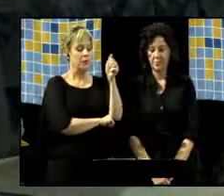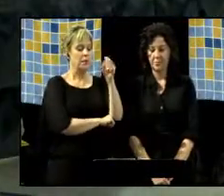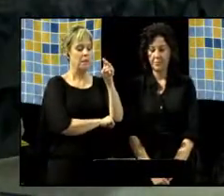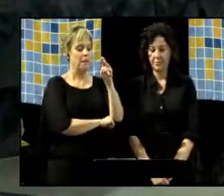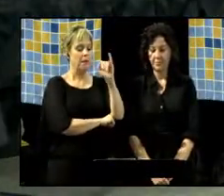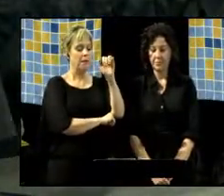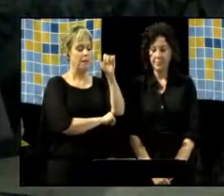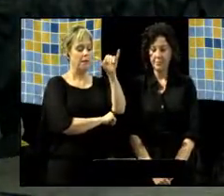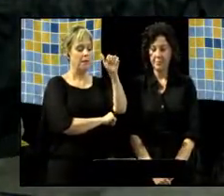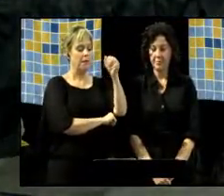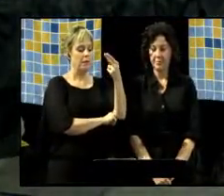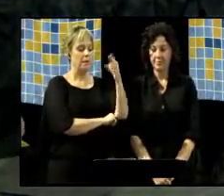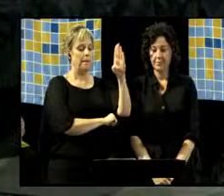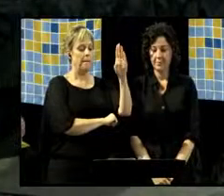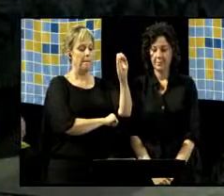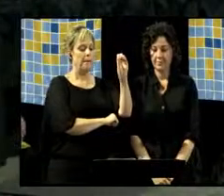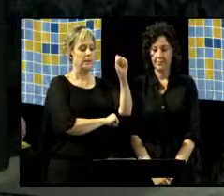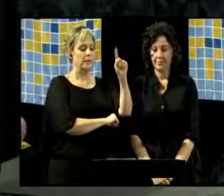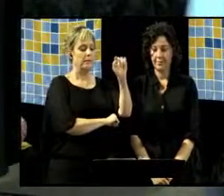Jemiah Lachette Bostic,